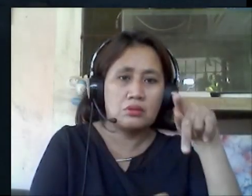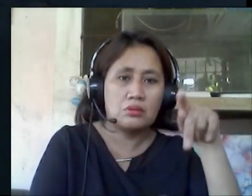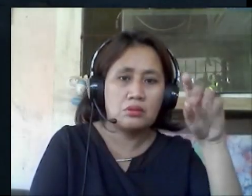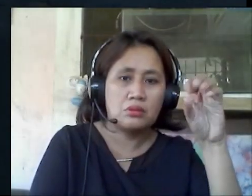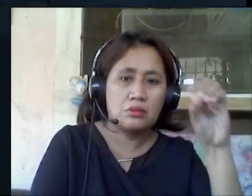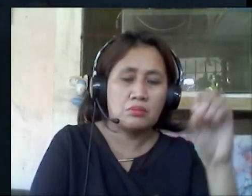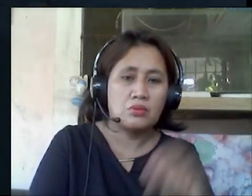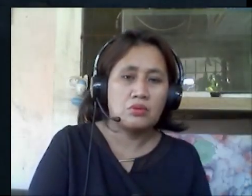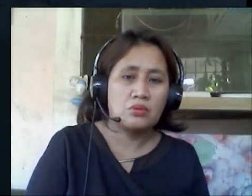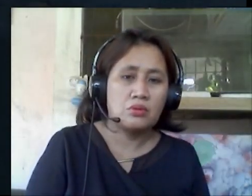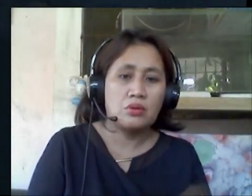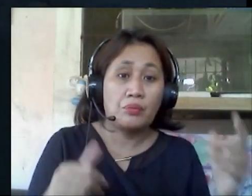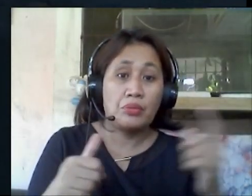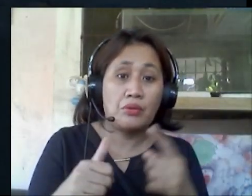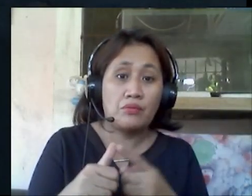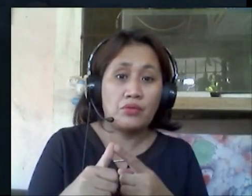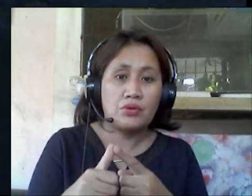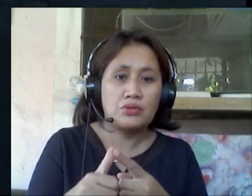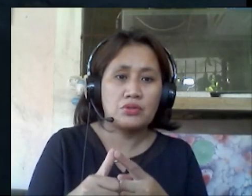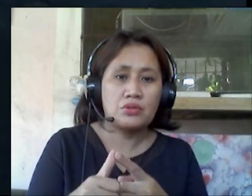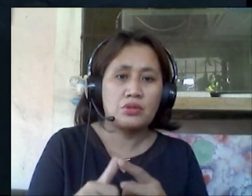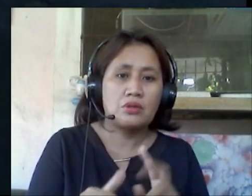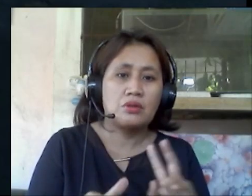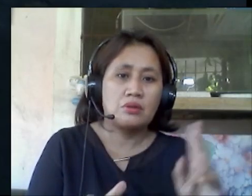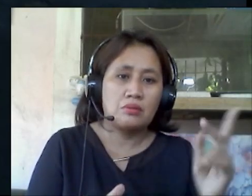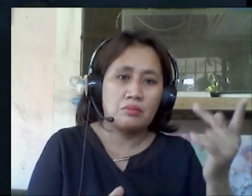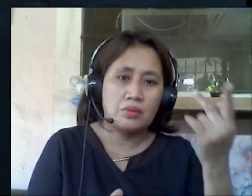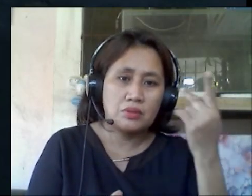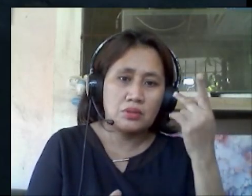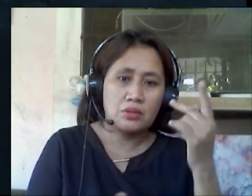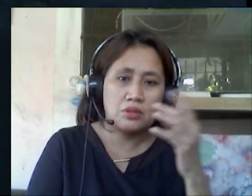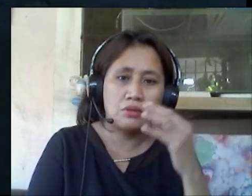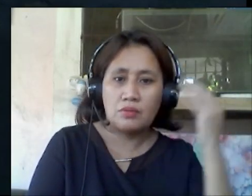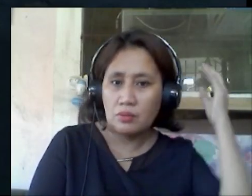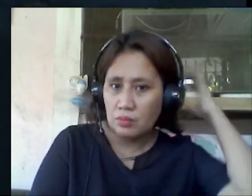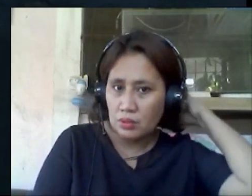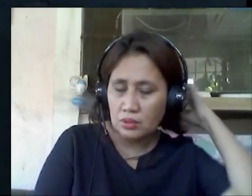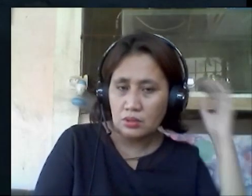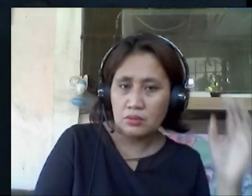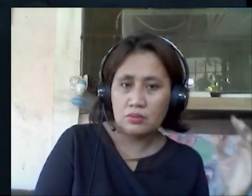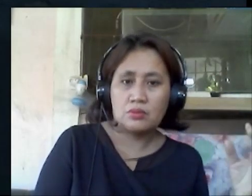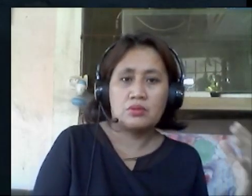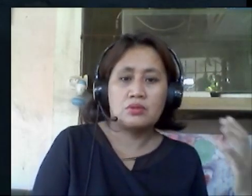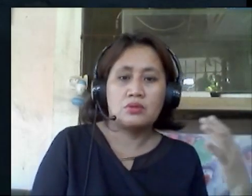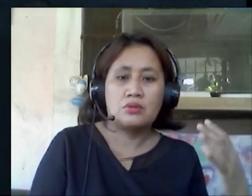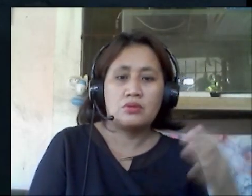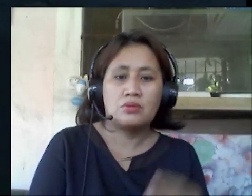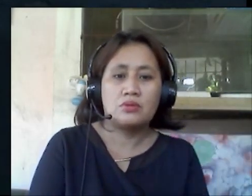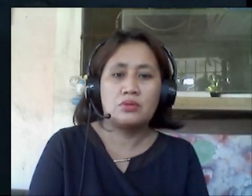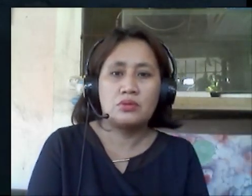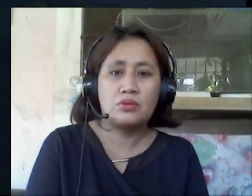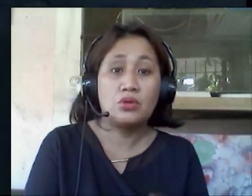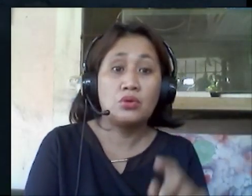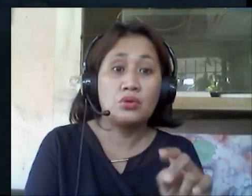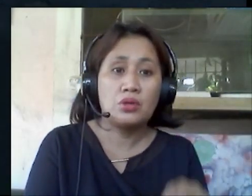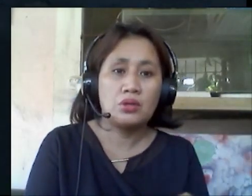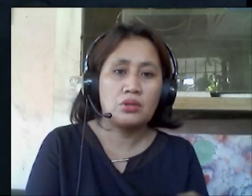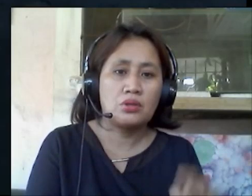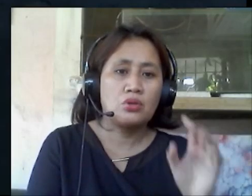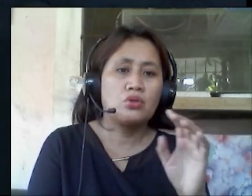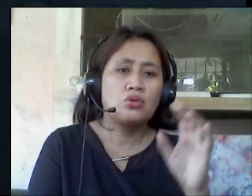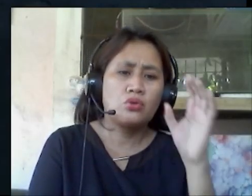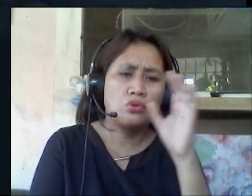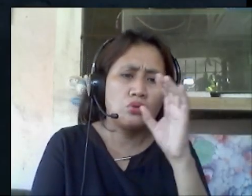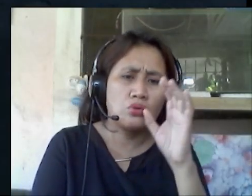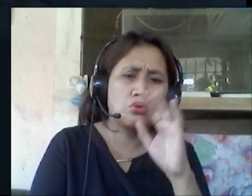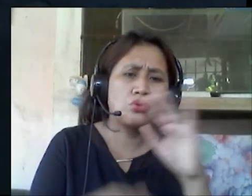the first president from Mindanao was elected. For you to know the title of the source, you need to look at all the